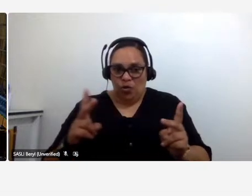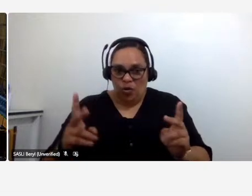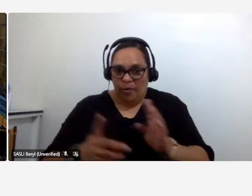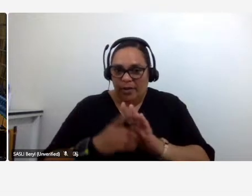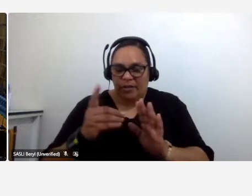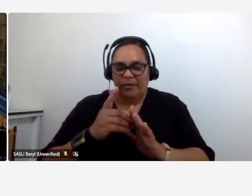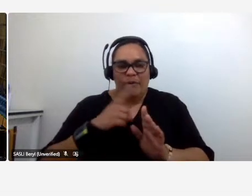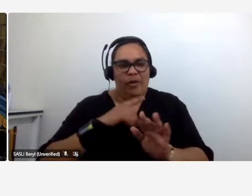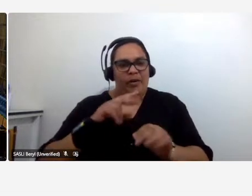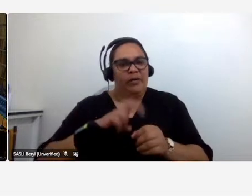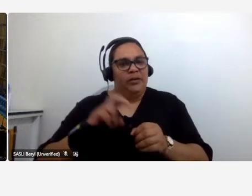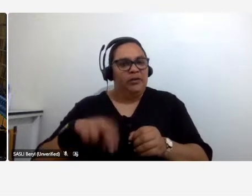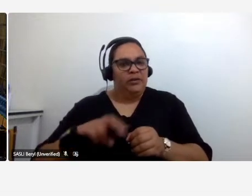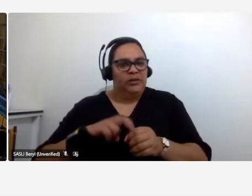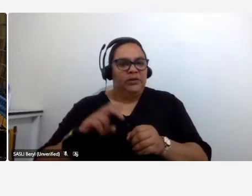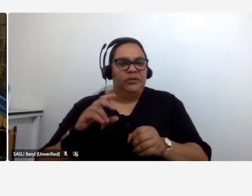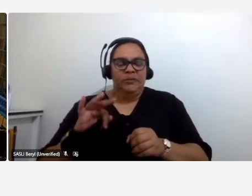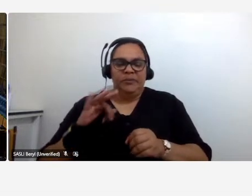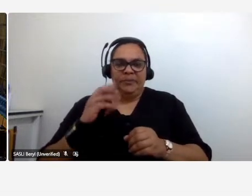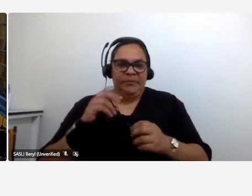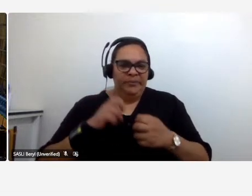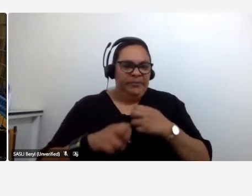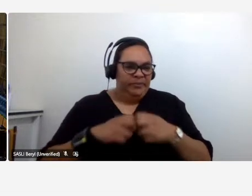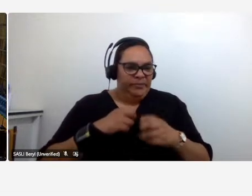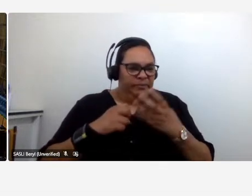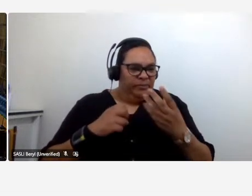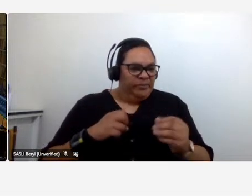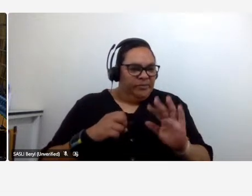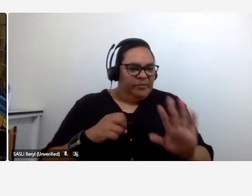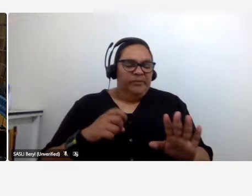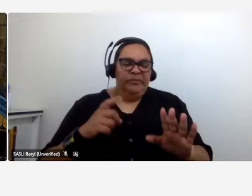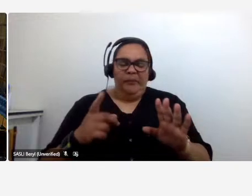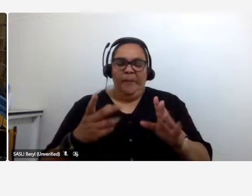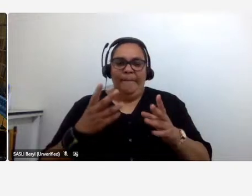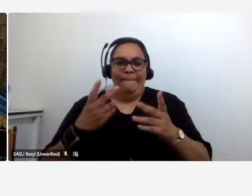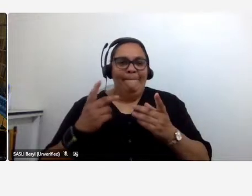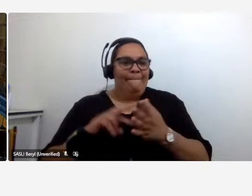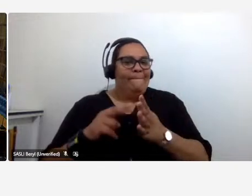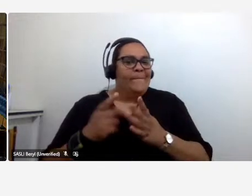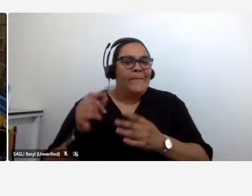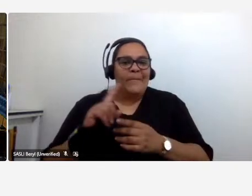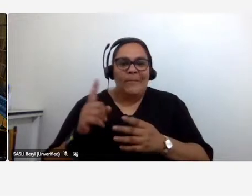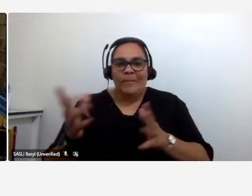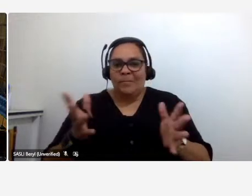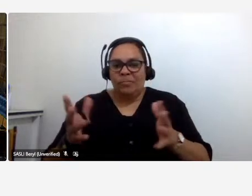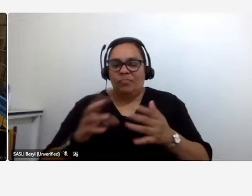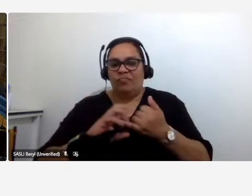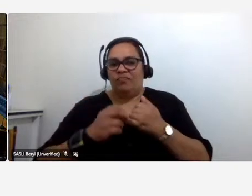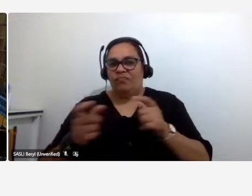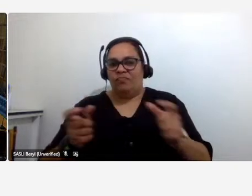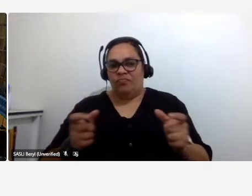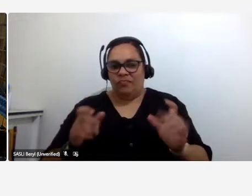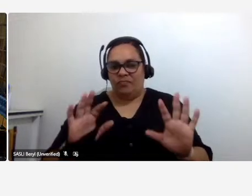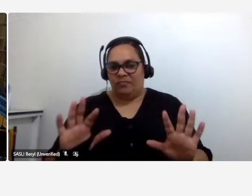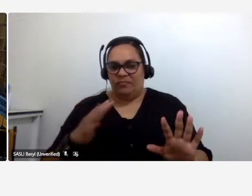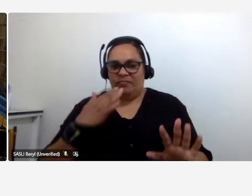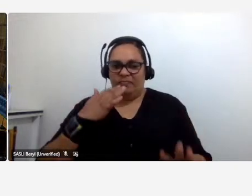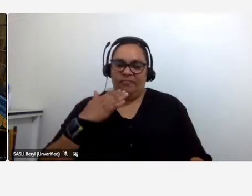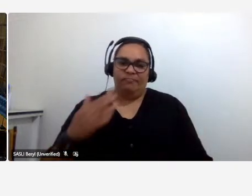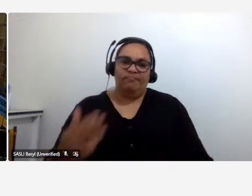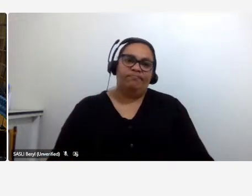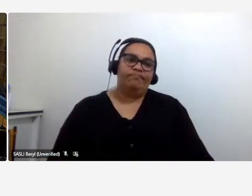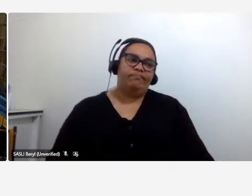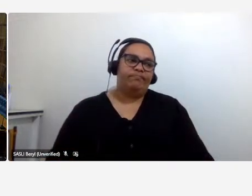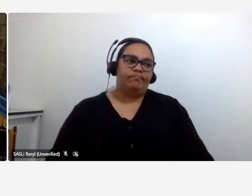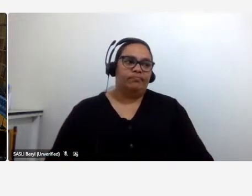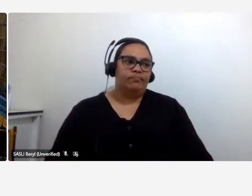and if there are issues, if there have been measures taken to try to ameliorate this. Thanks.